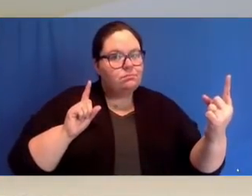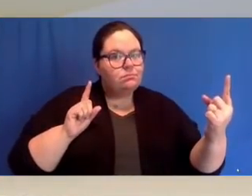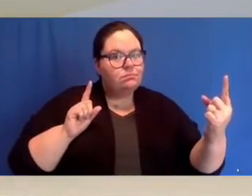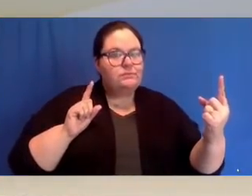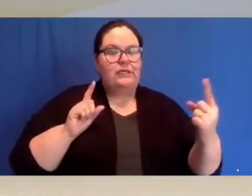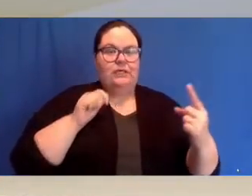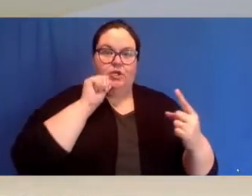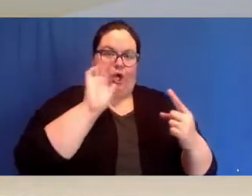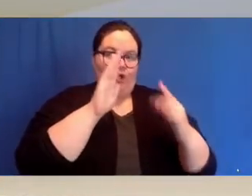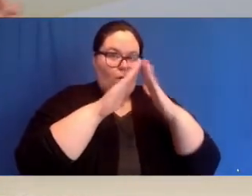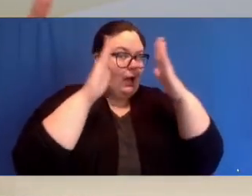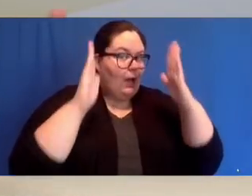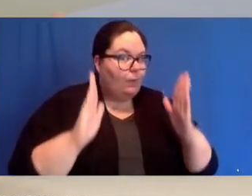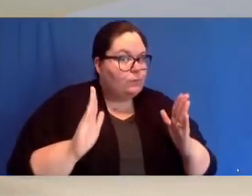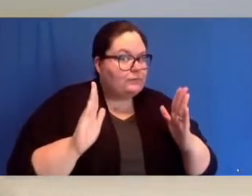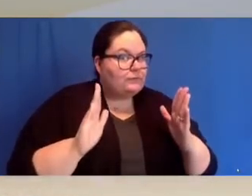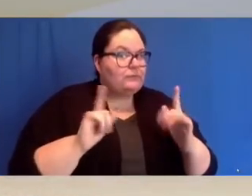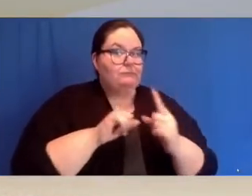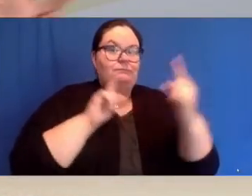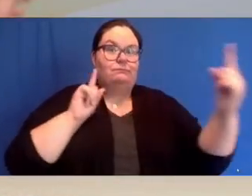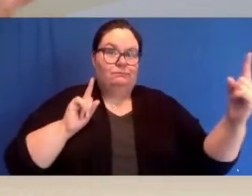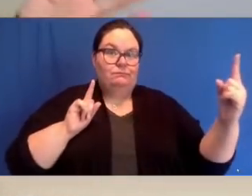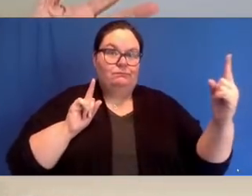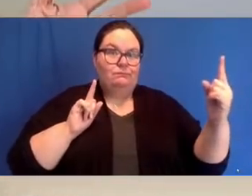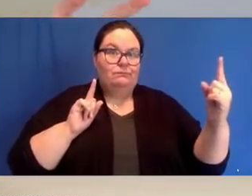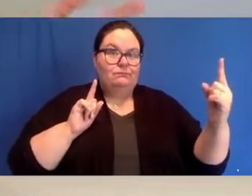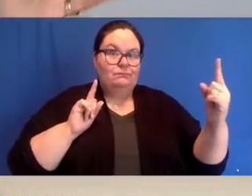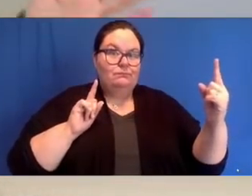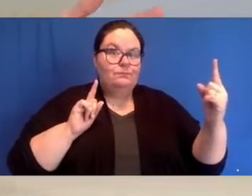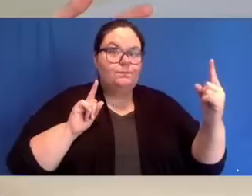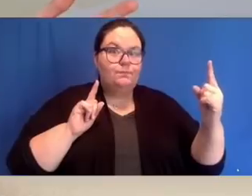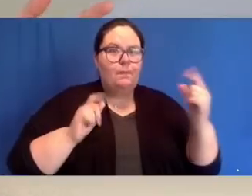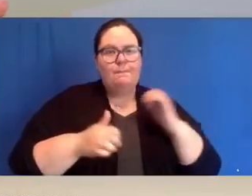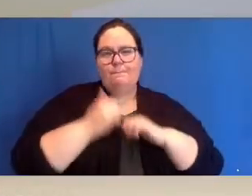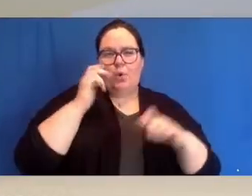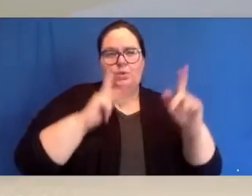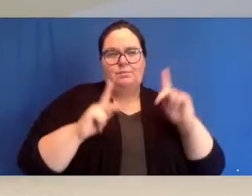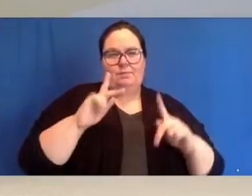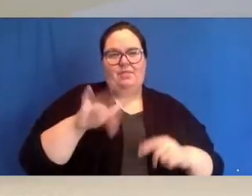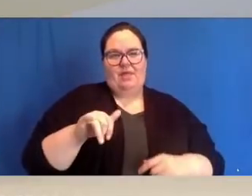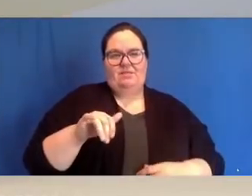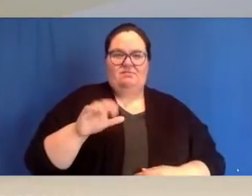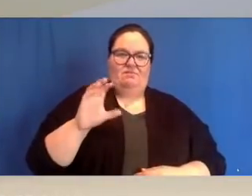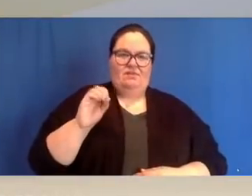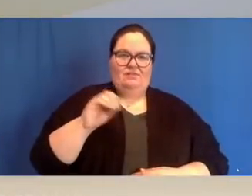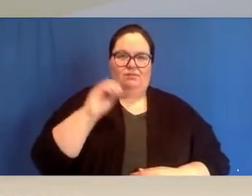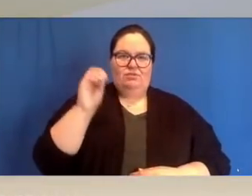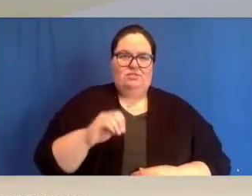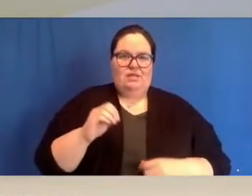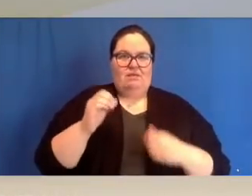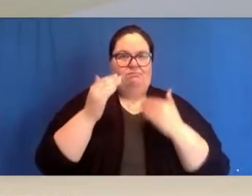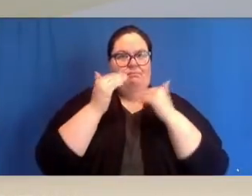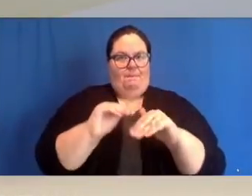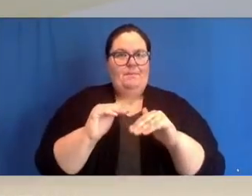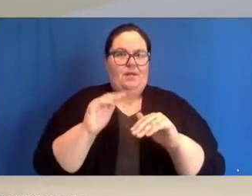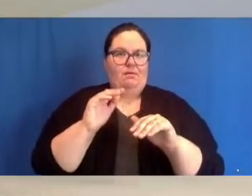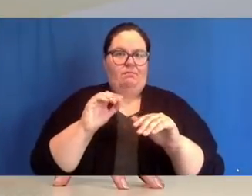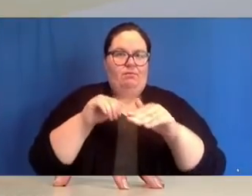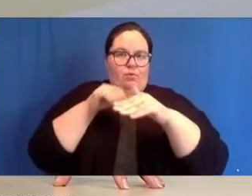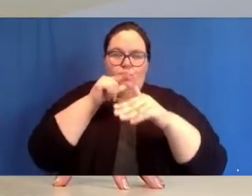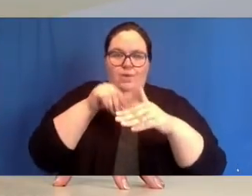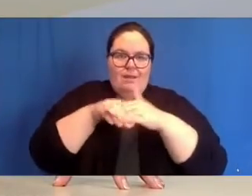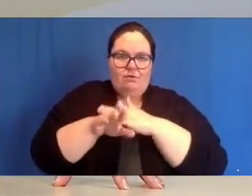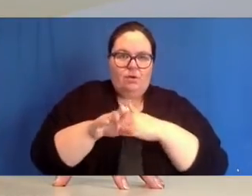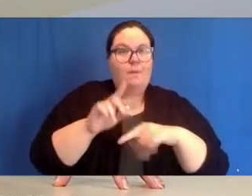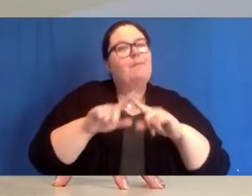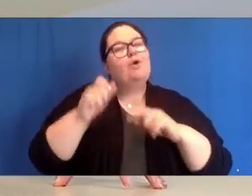your household, and really up to 50%. And for most people, that's about 50% capacity. But for the markers that used to